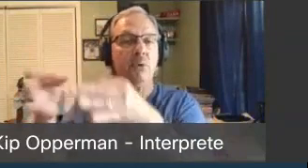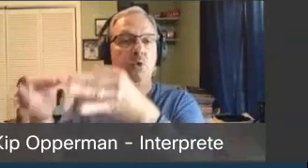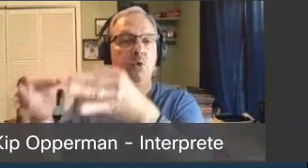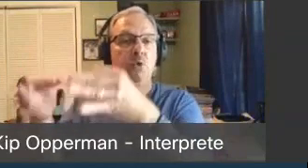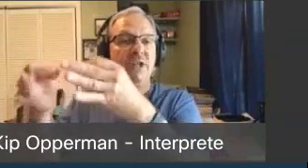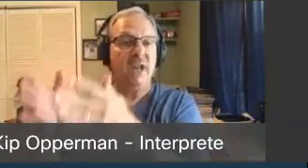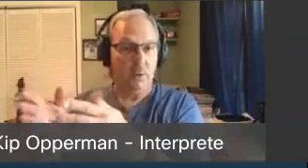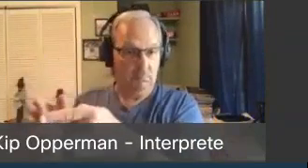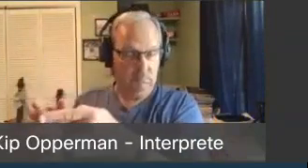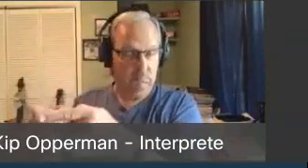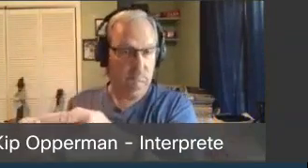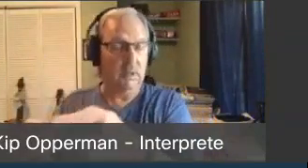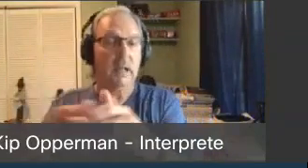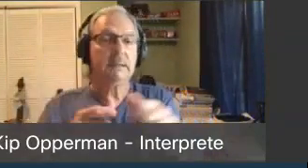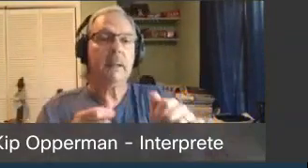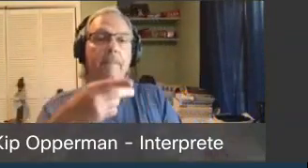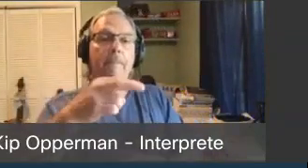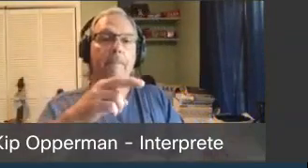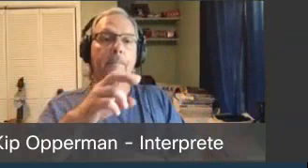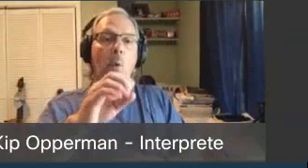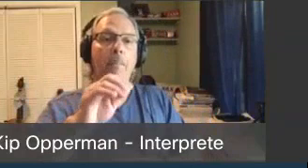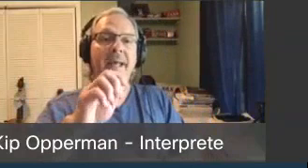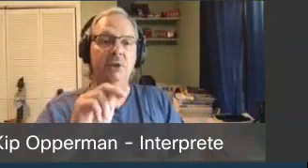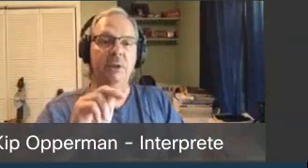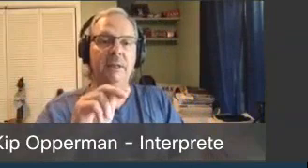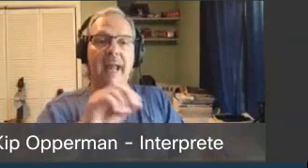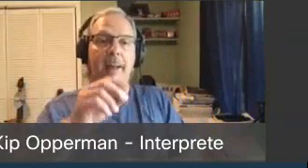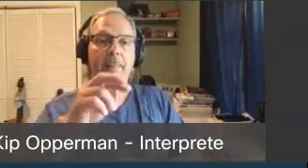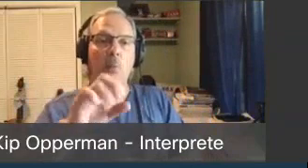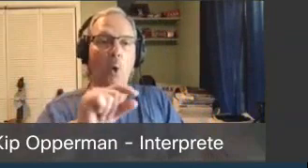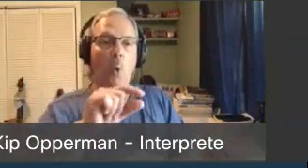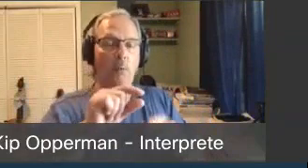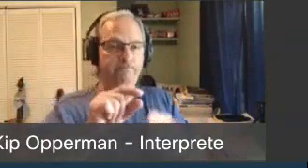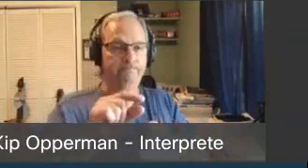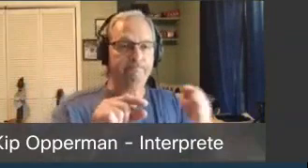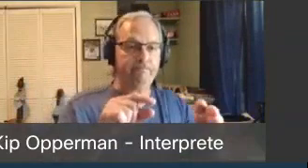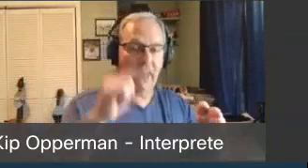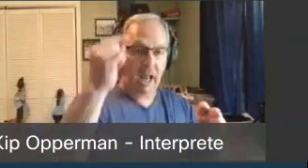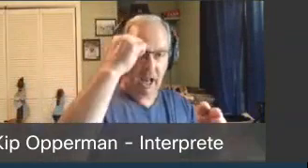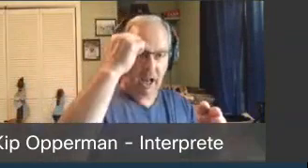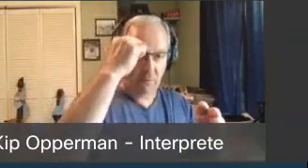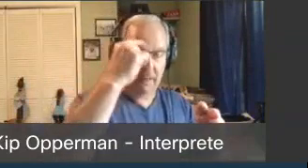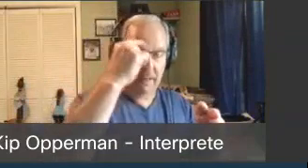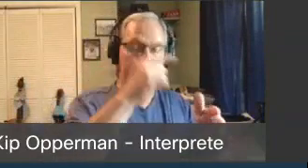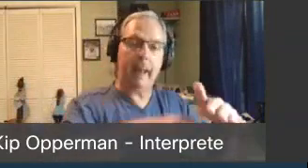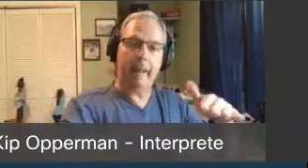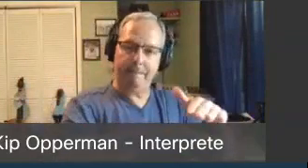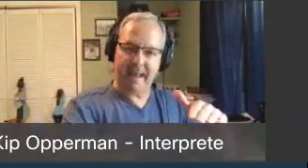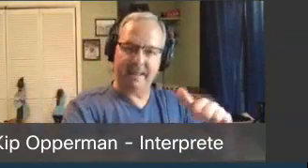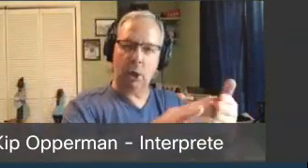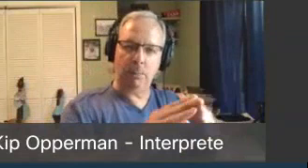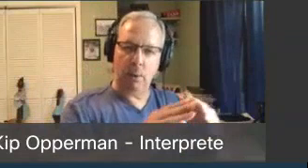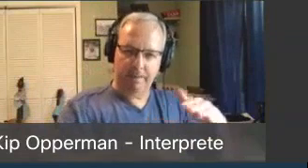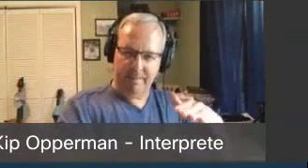people from probation and parole, government, community-based organizations, and crisis